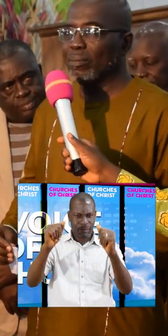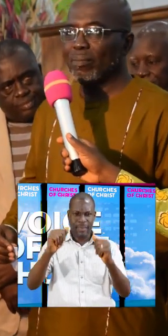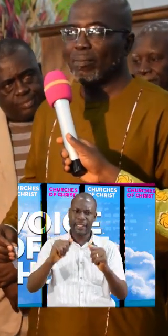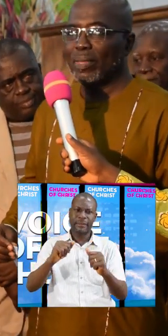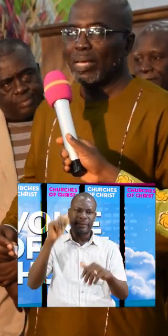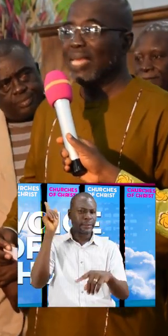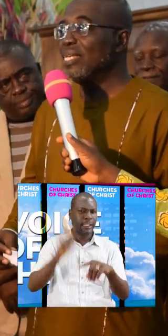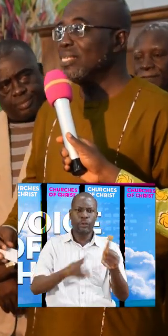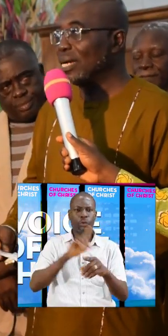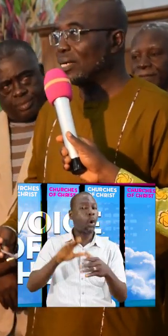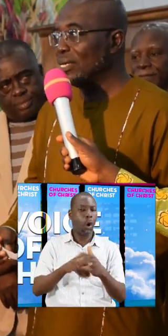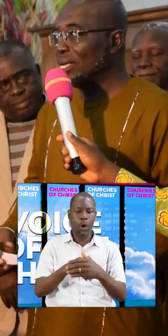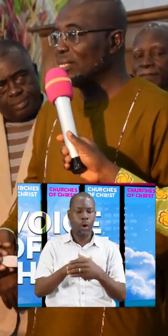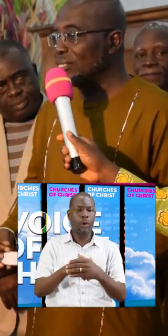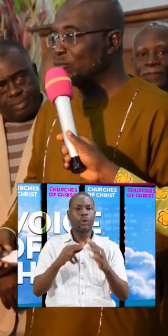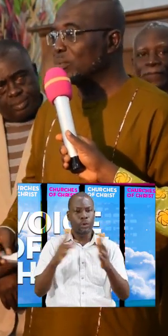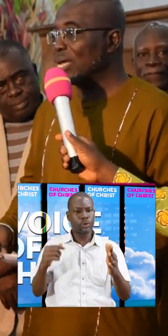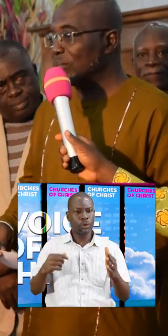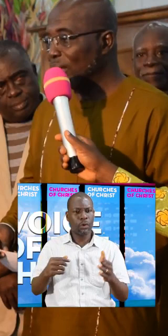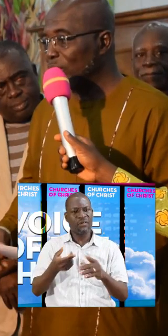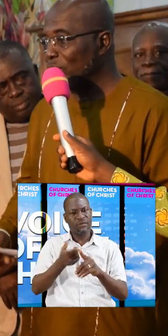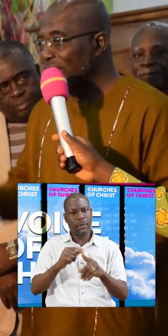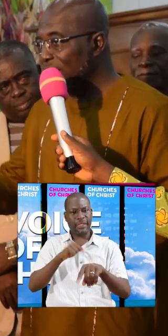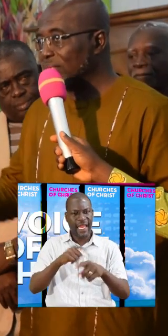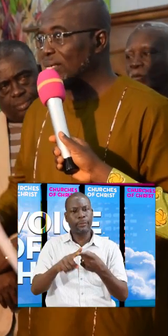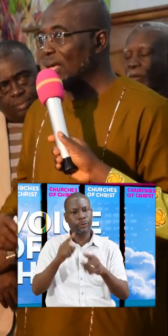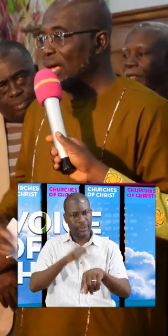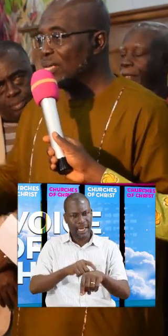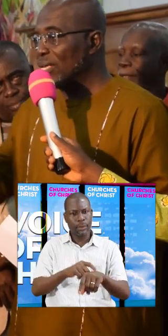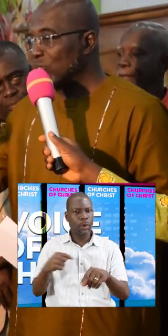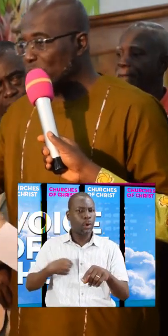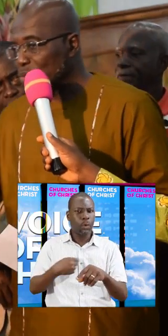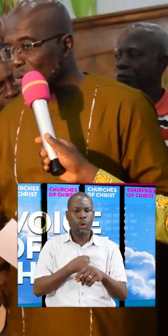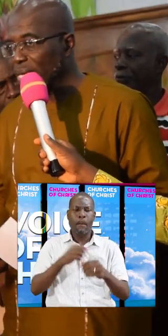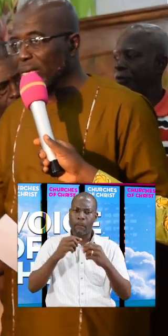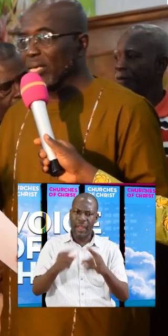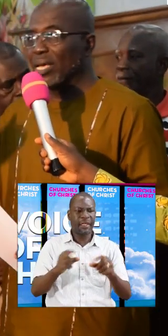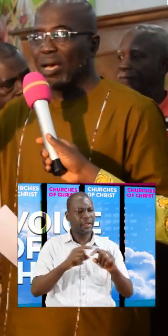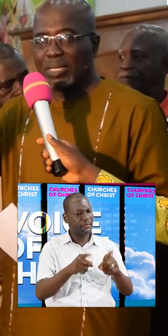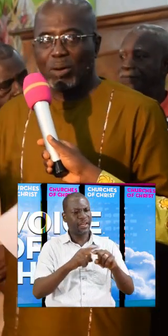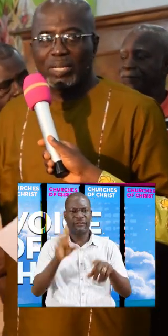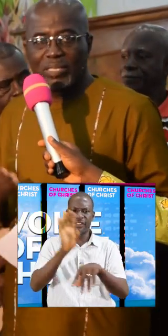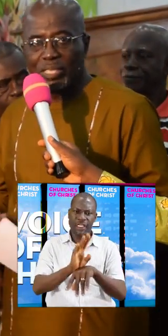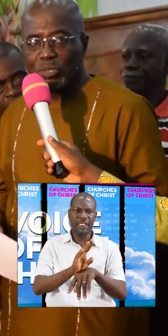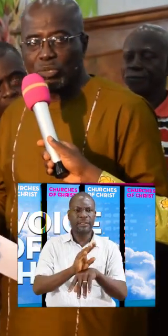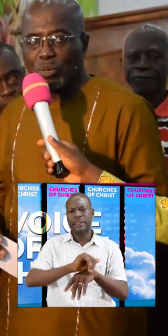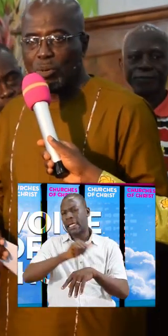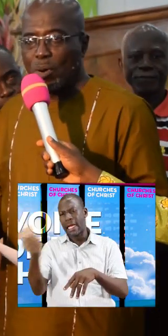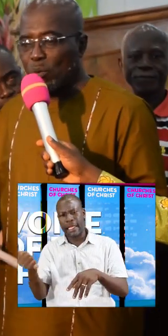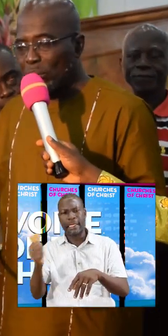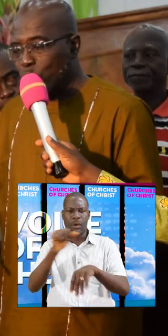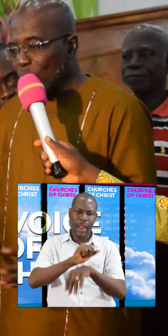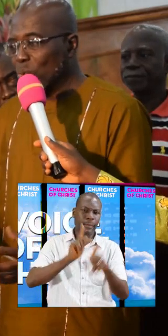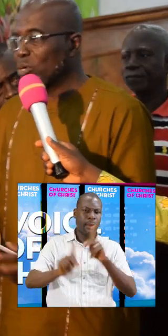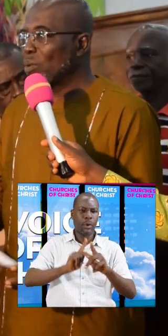ntimi enye ni nyina. Nti from time to time no be hia say sorry ne other organizations so